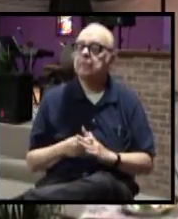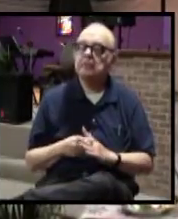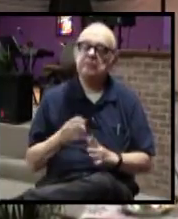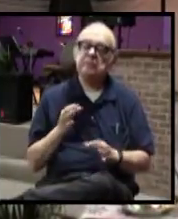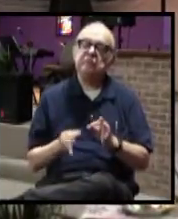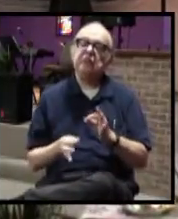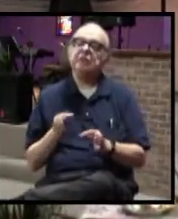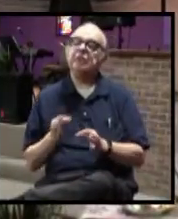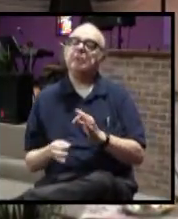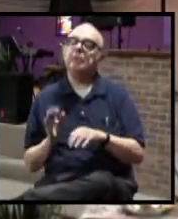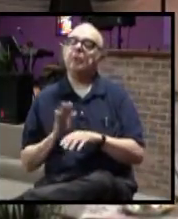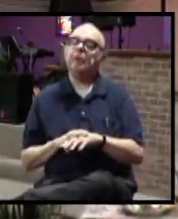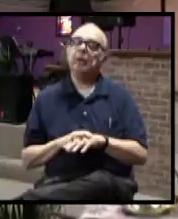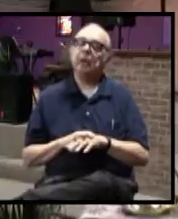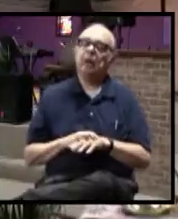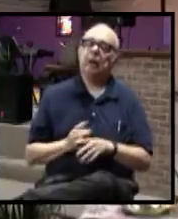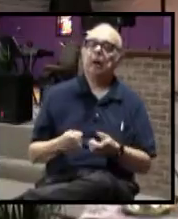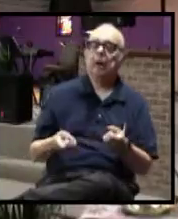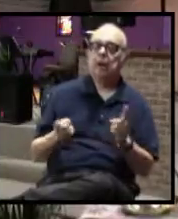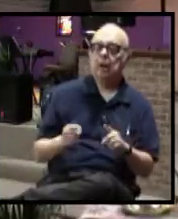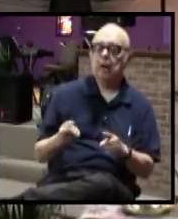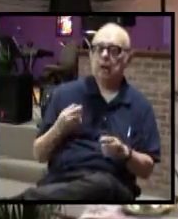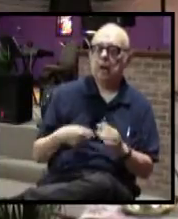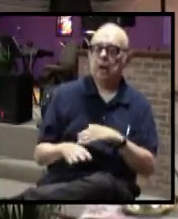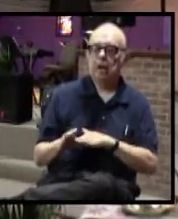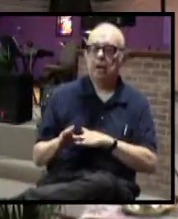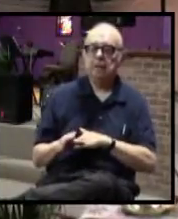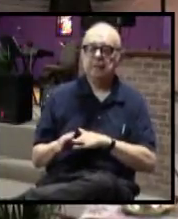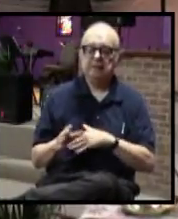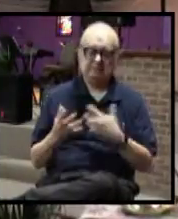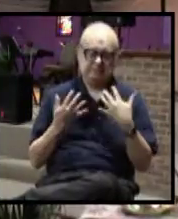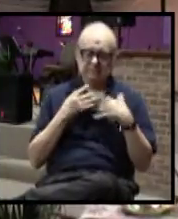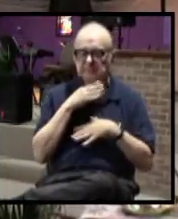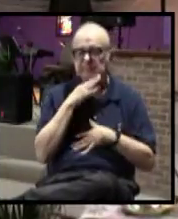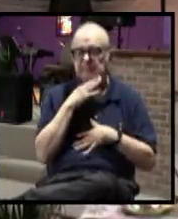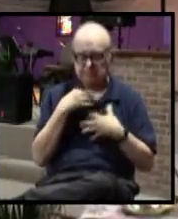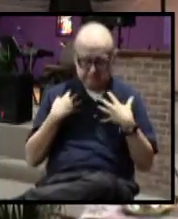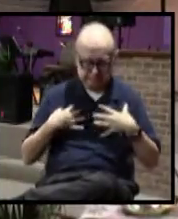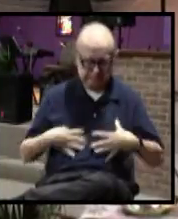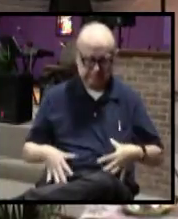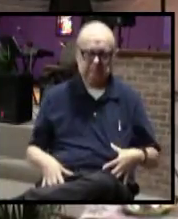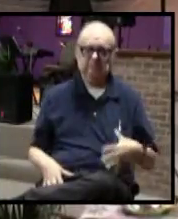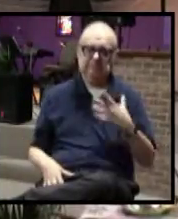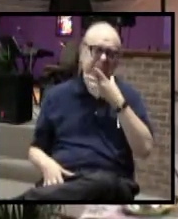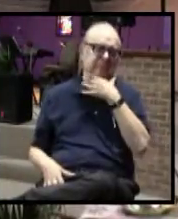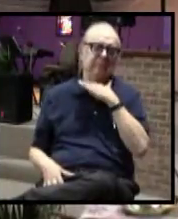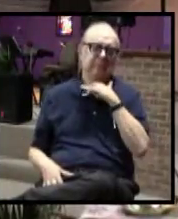Or would we start casting judgment based upon them? What happens if somebody comes in here that's filthy dirty?